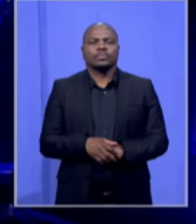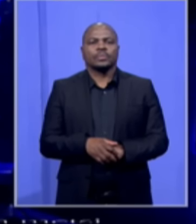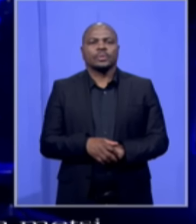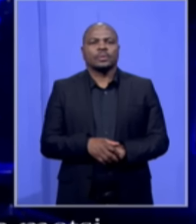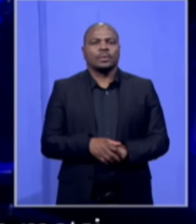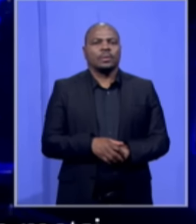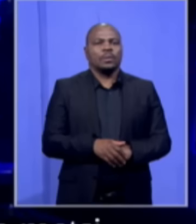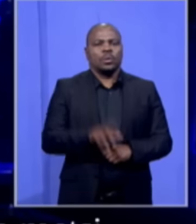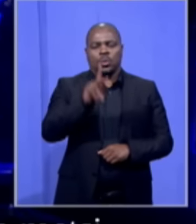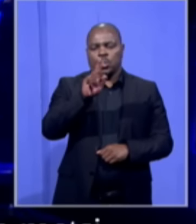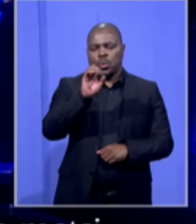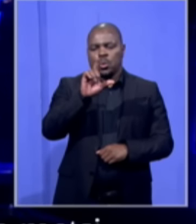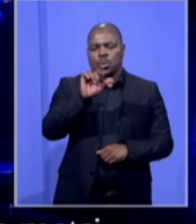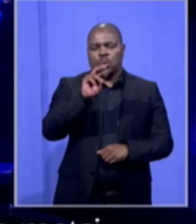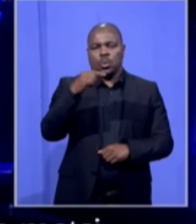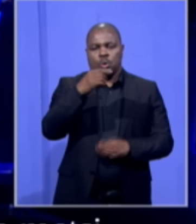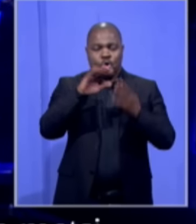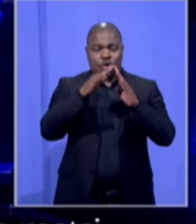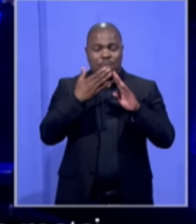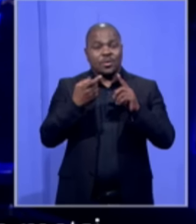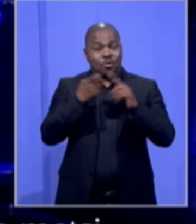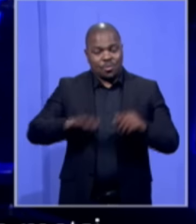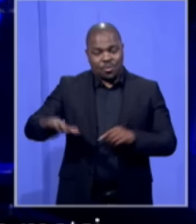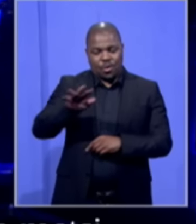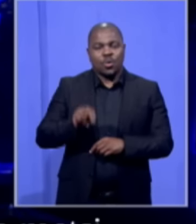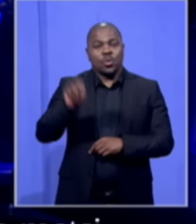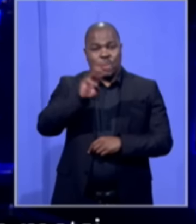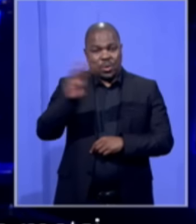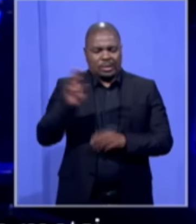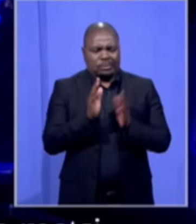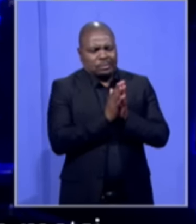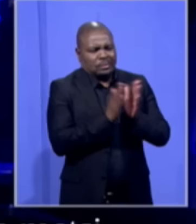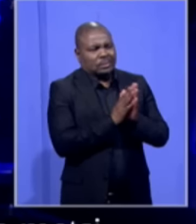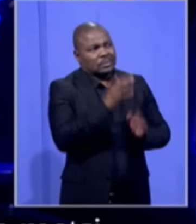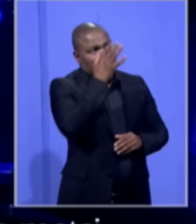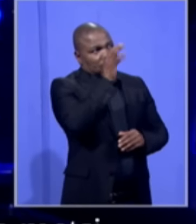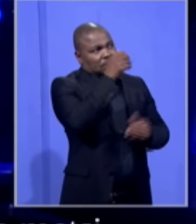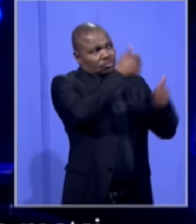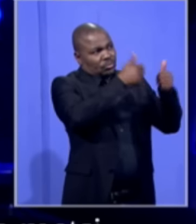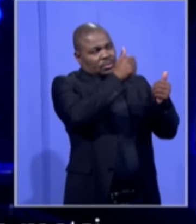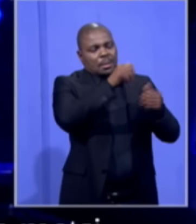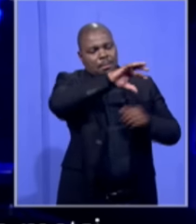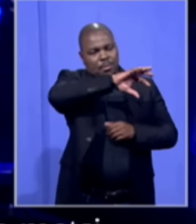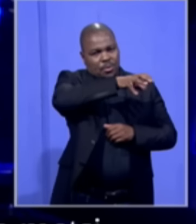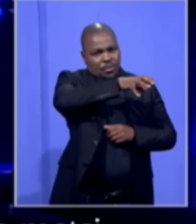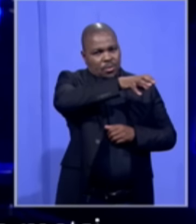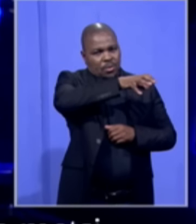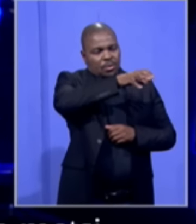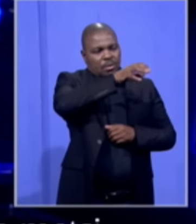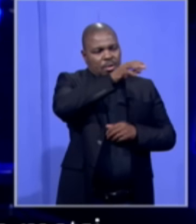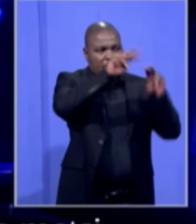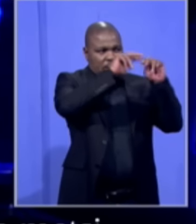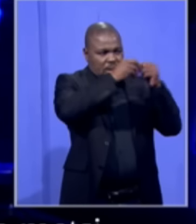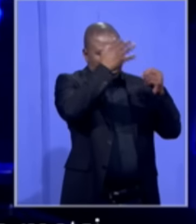Baagi ba motse wa Kolong gaufi le Taung kwa Northwest ba lopa tsereganyo ya ka bonako go tswa go bothati jwa puso